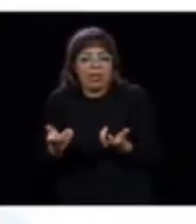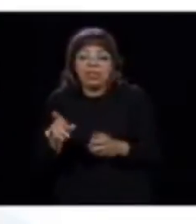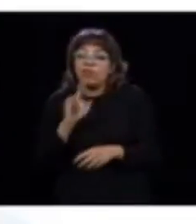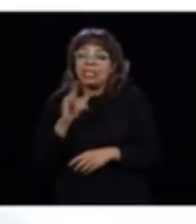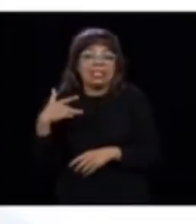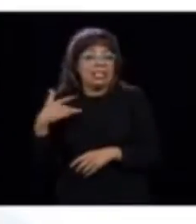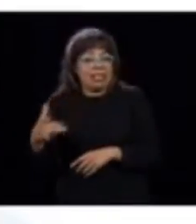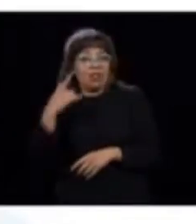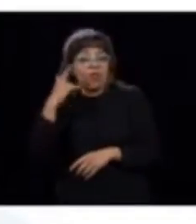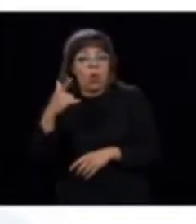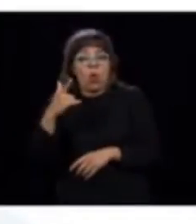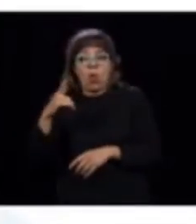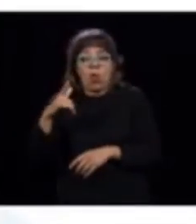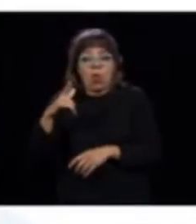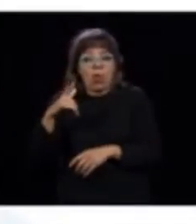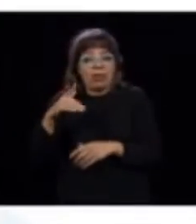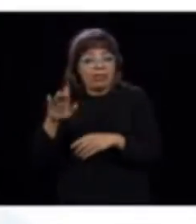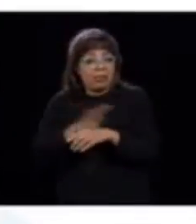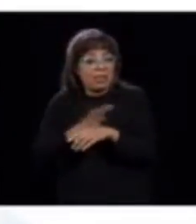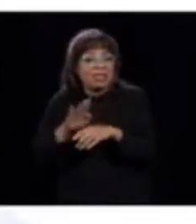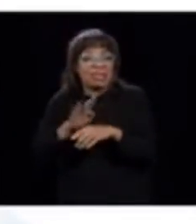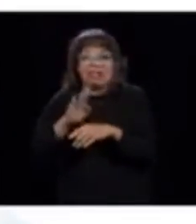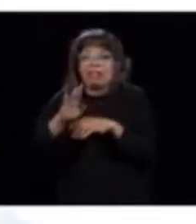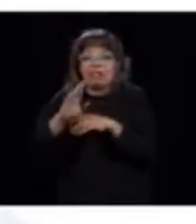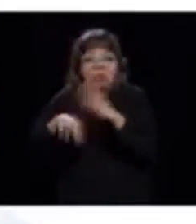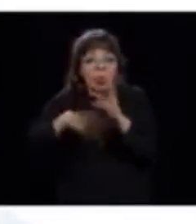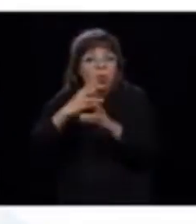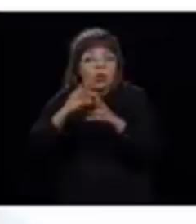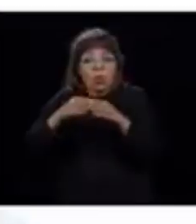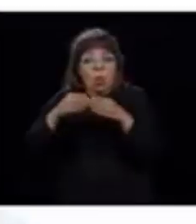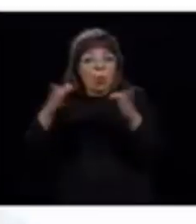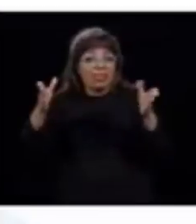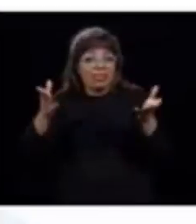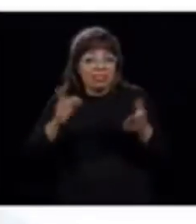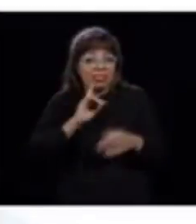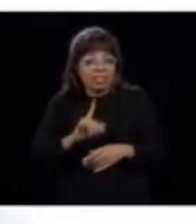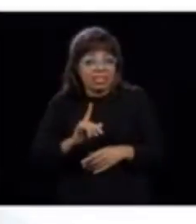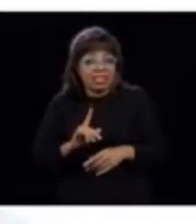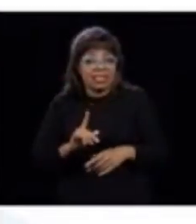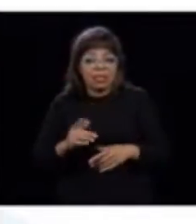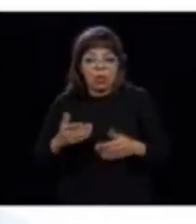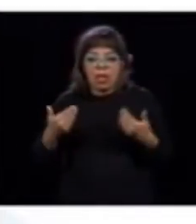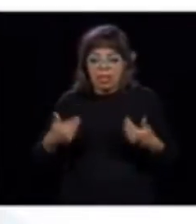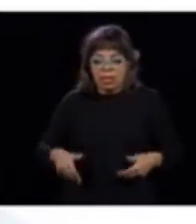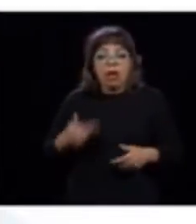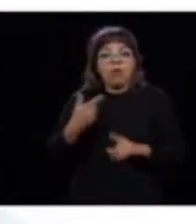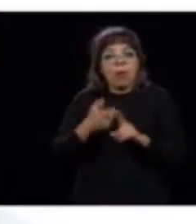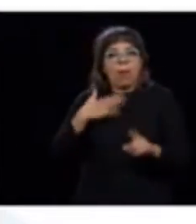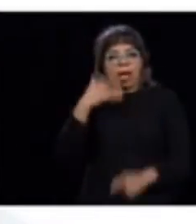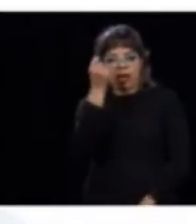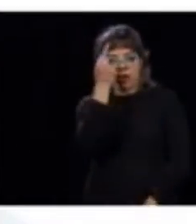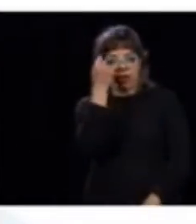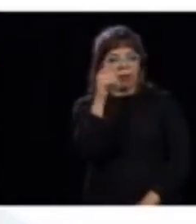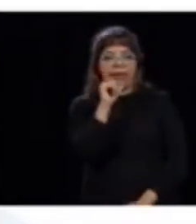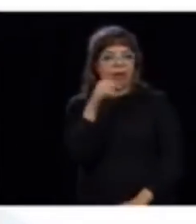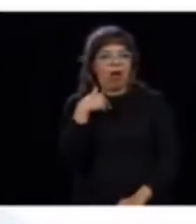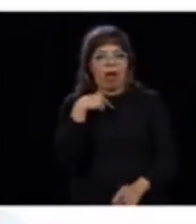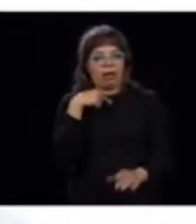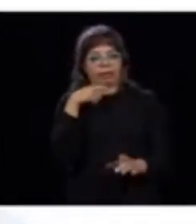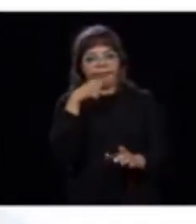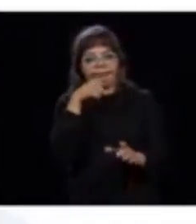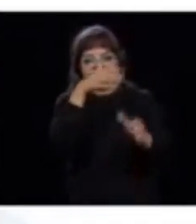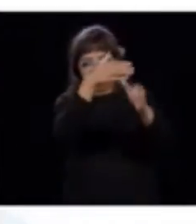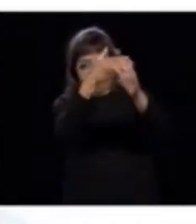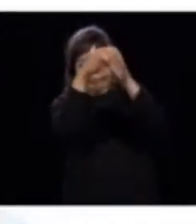economy? No, the key, what I understand, and I'm not a specialist like Mr. Arruda, the key is